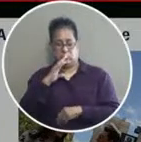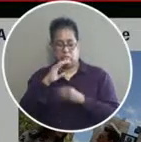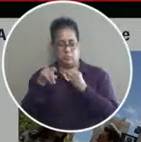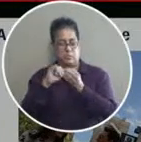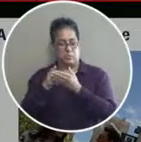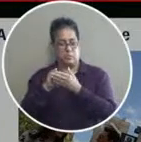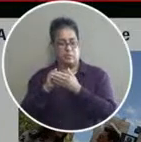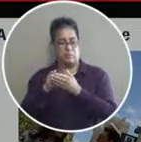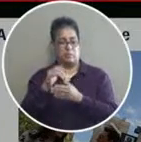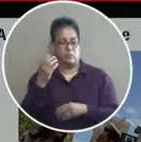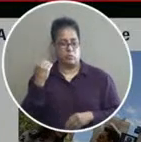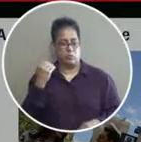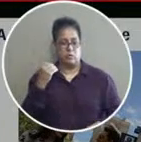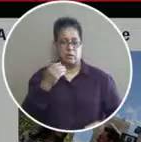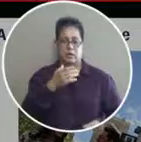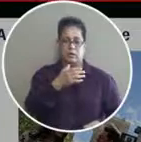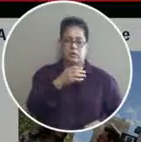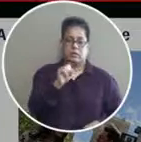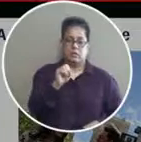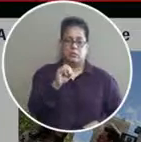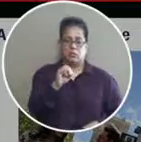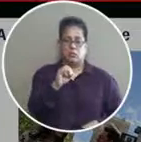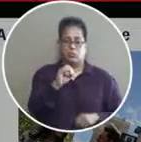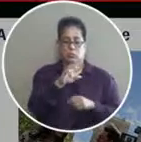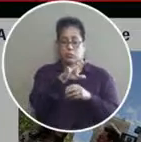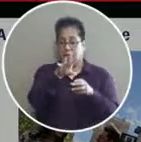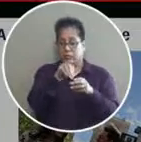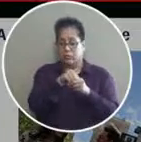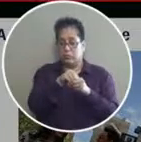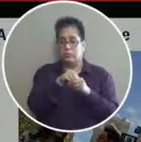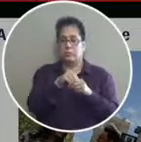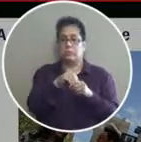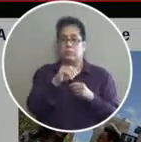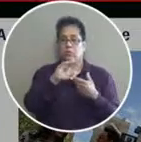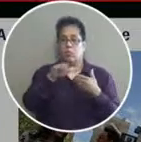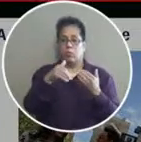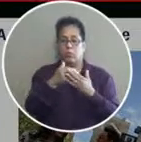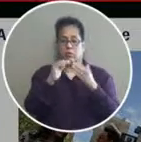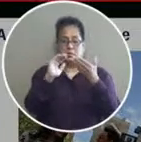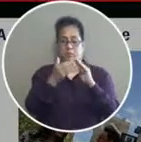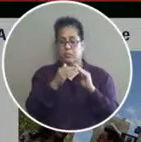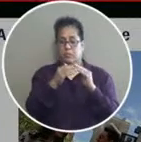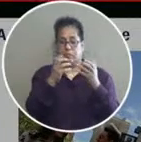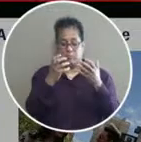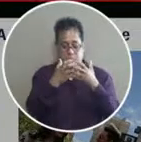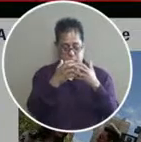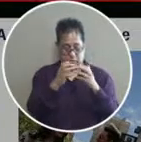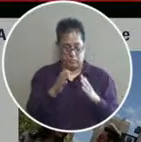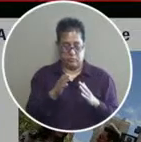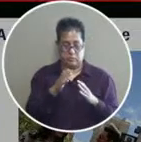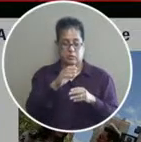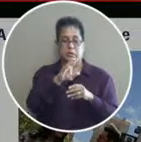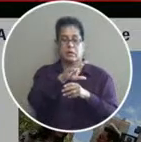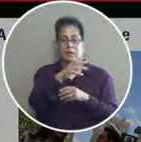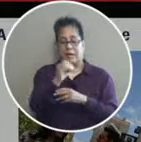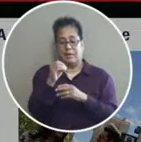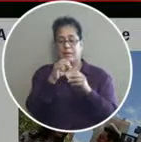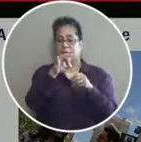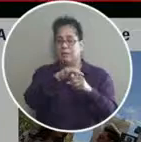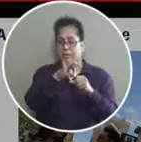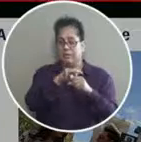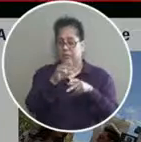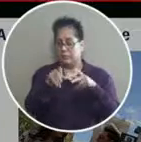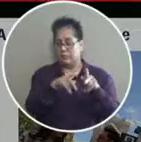earlier. And so to be inclusive of all of our community partners as well as elected